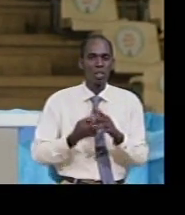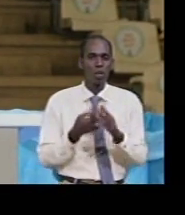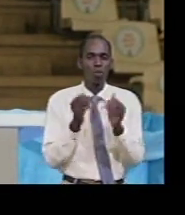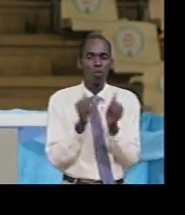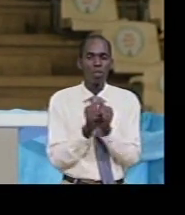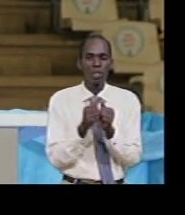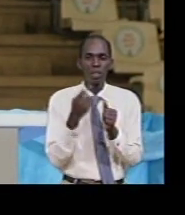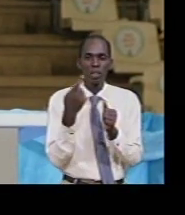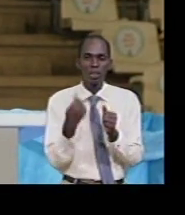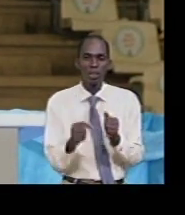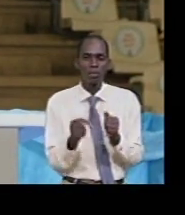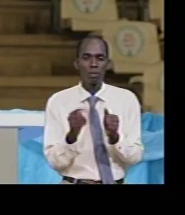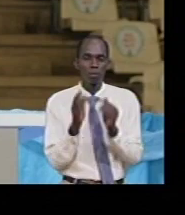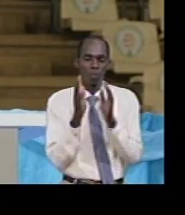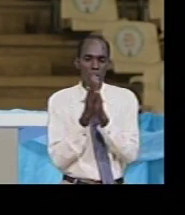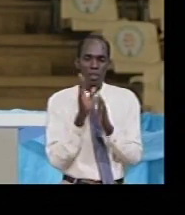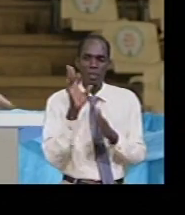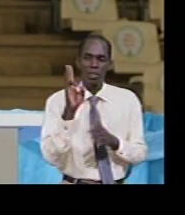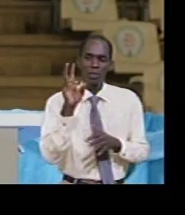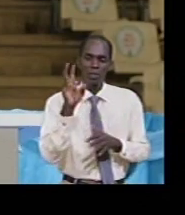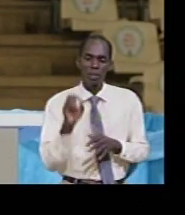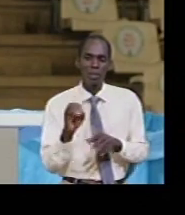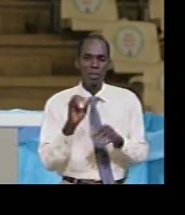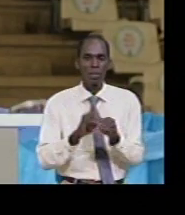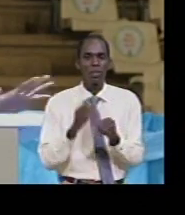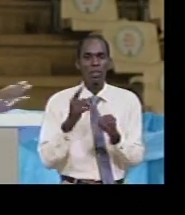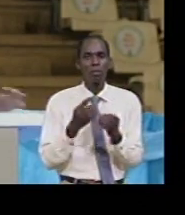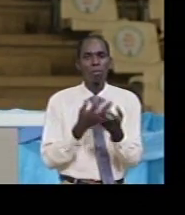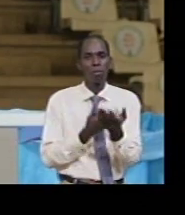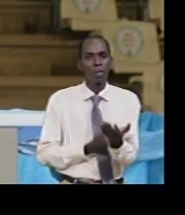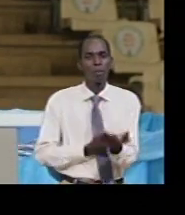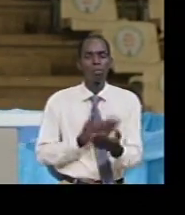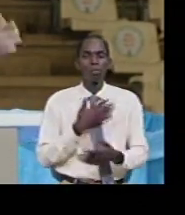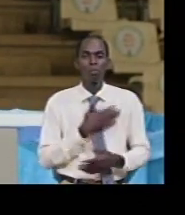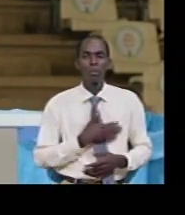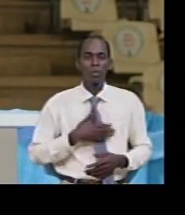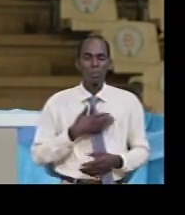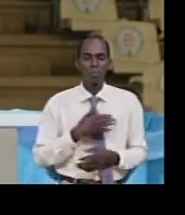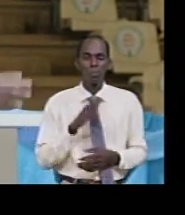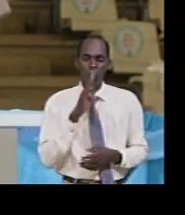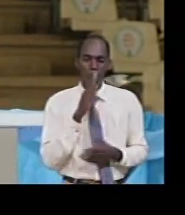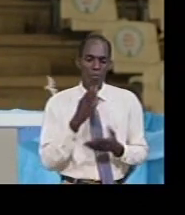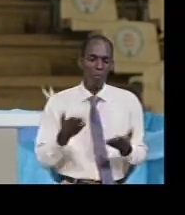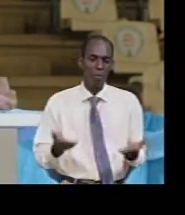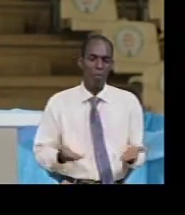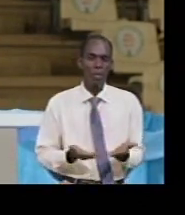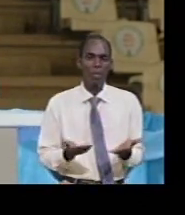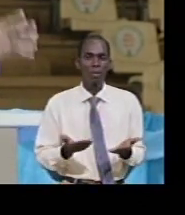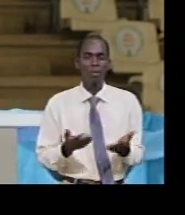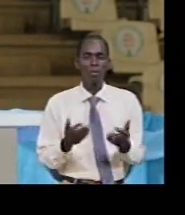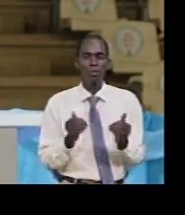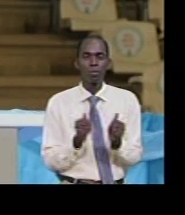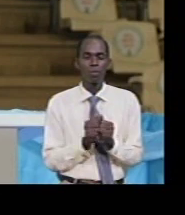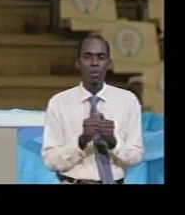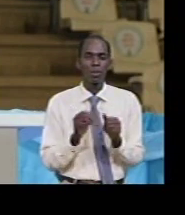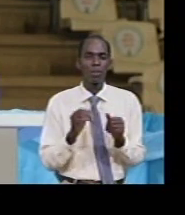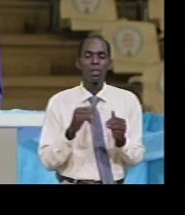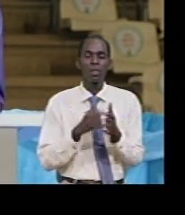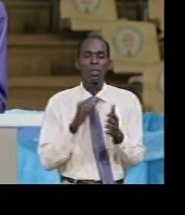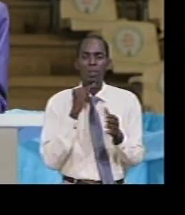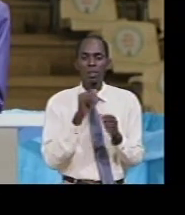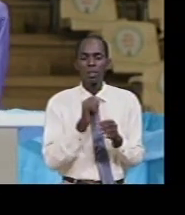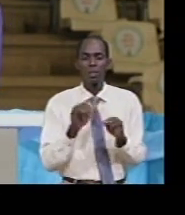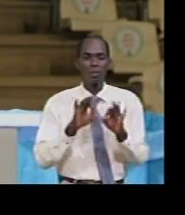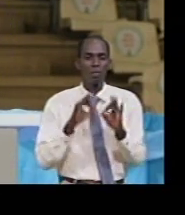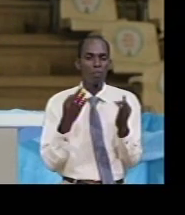family combined Sunday service, and it's for everybody, children, youths, adults.